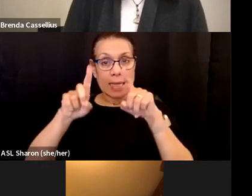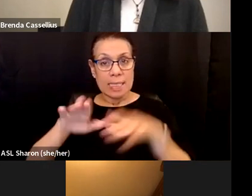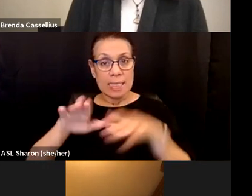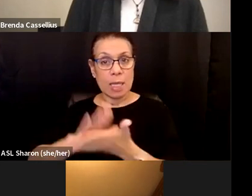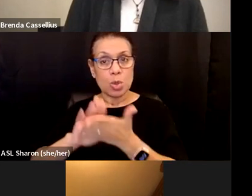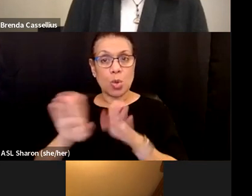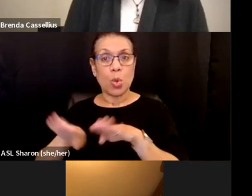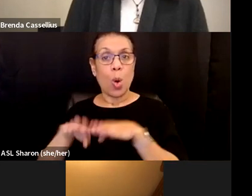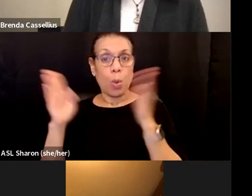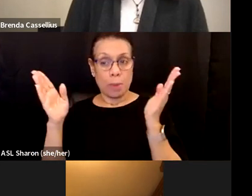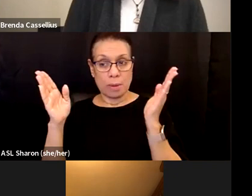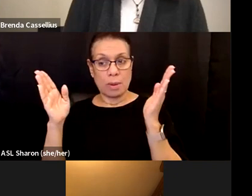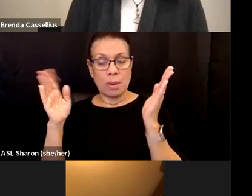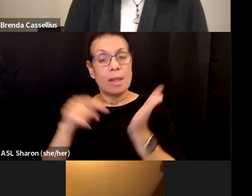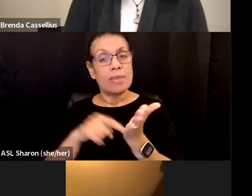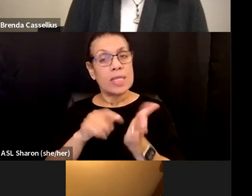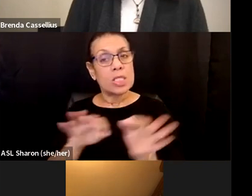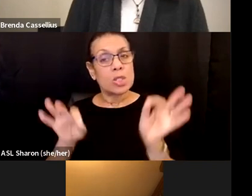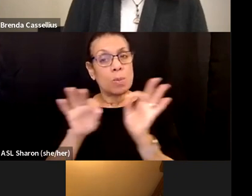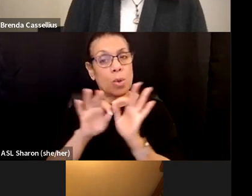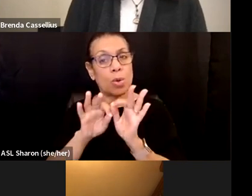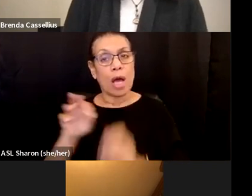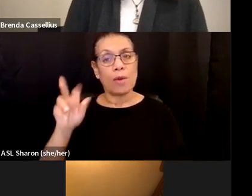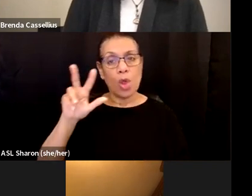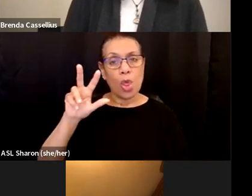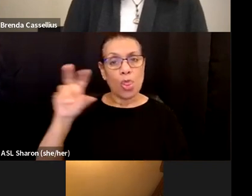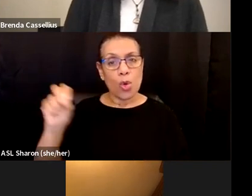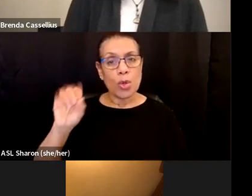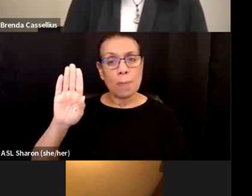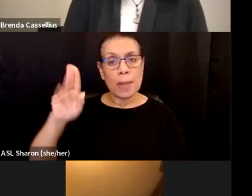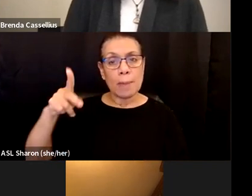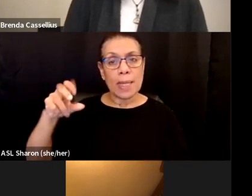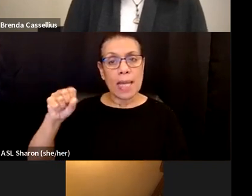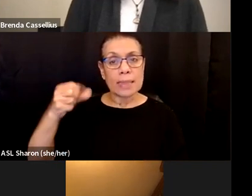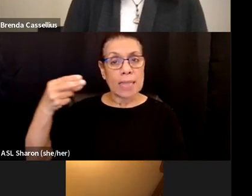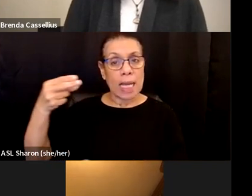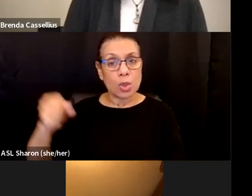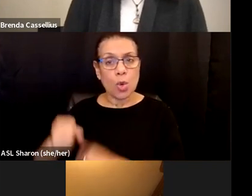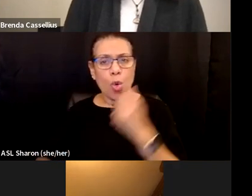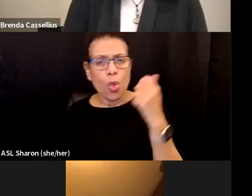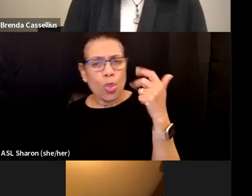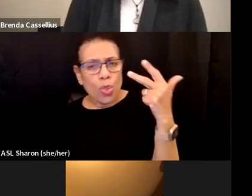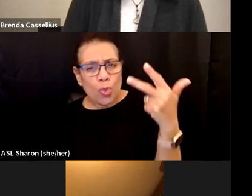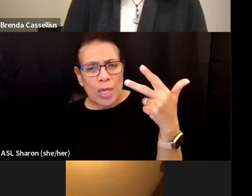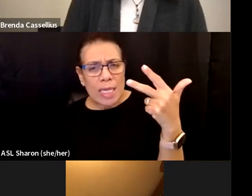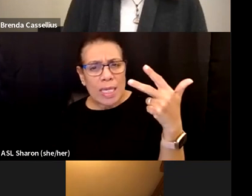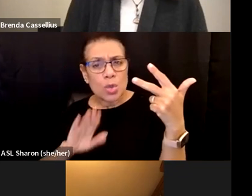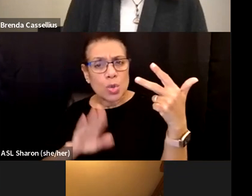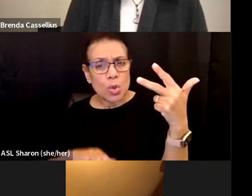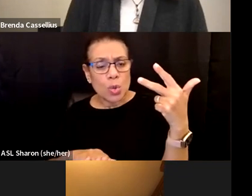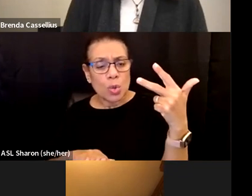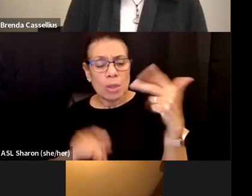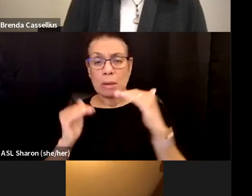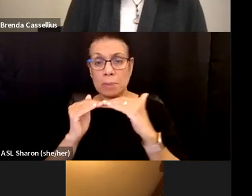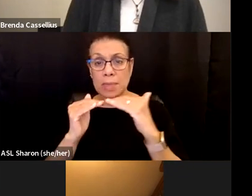this fall this is important because of the 30 bps high schools only these three schools rate a meets or exceeds by the